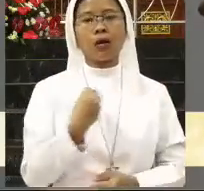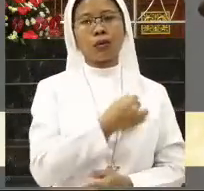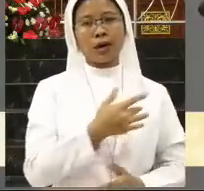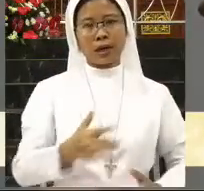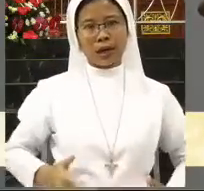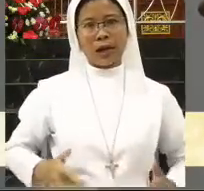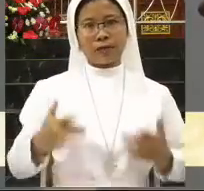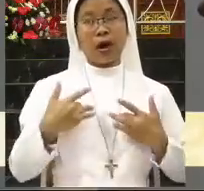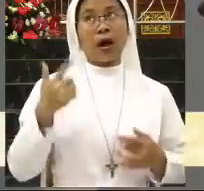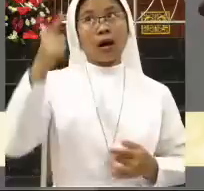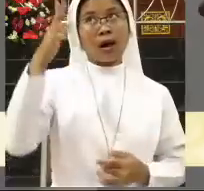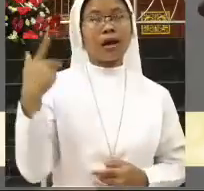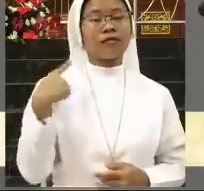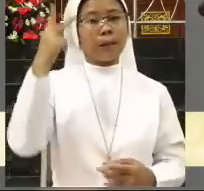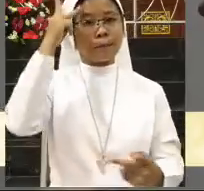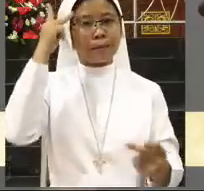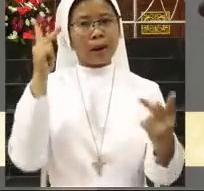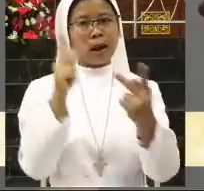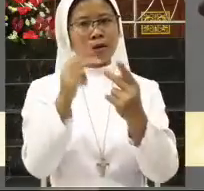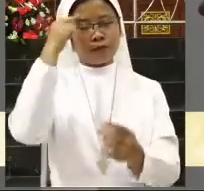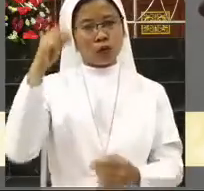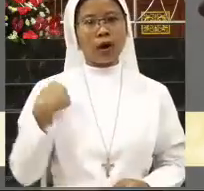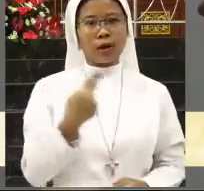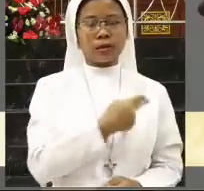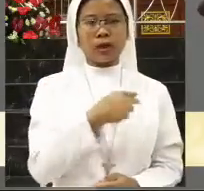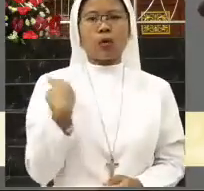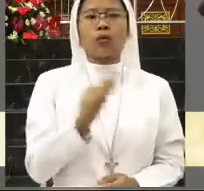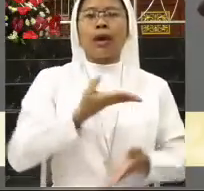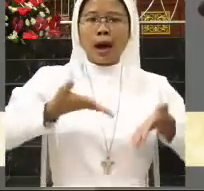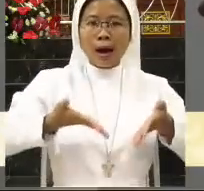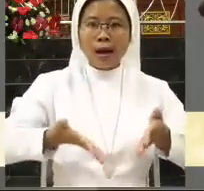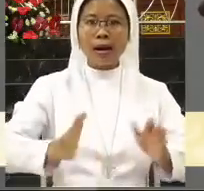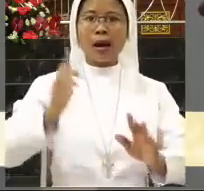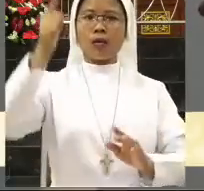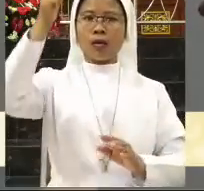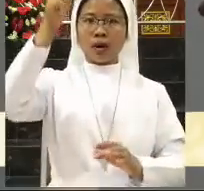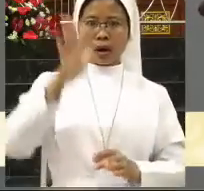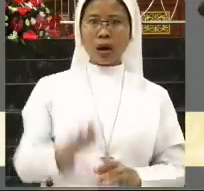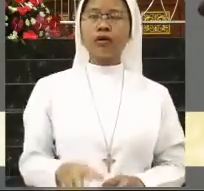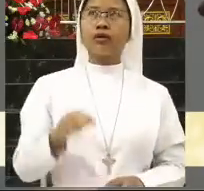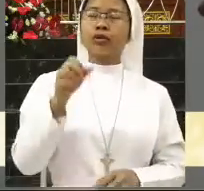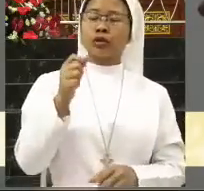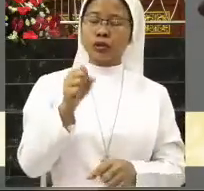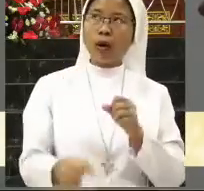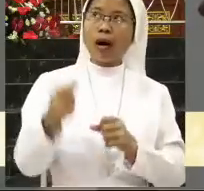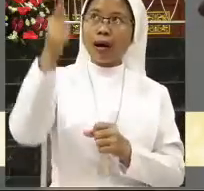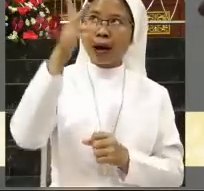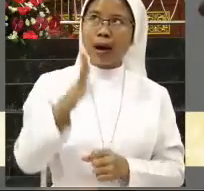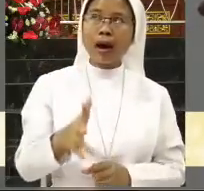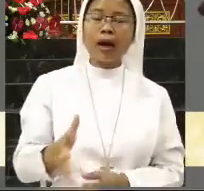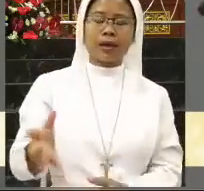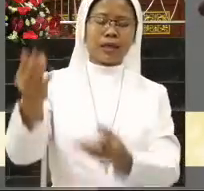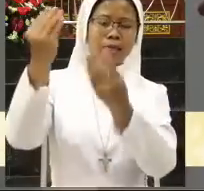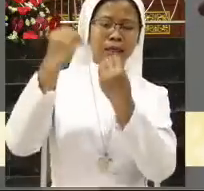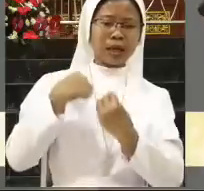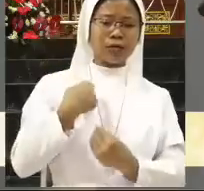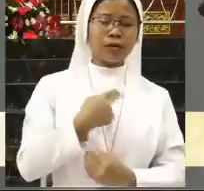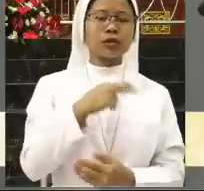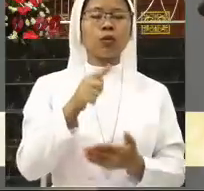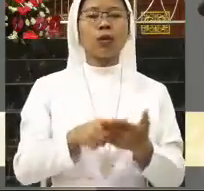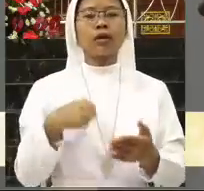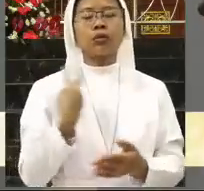words, it is then we allow God to fill what is lacking in us, to cure our